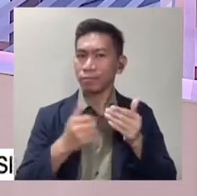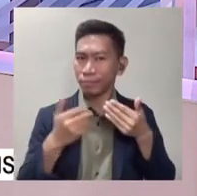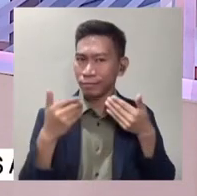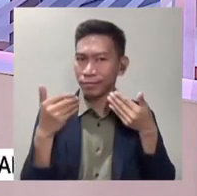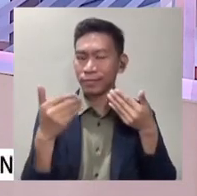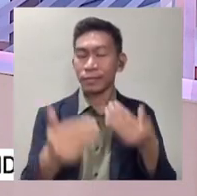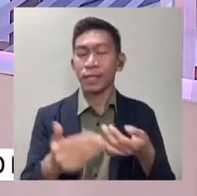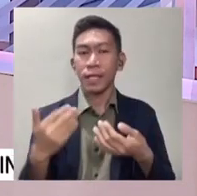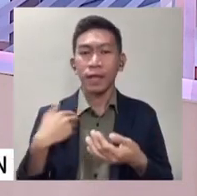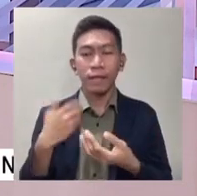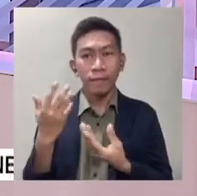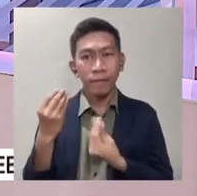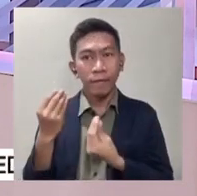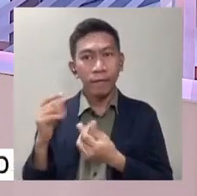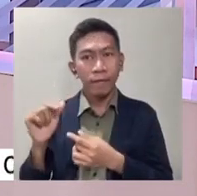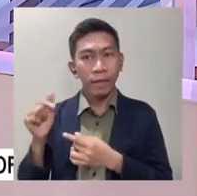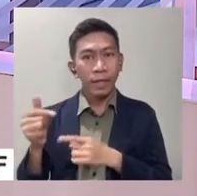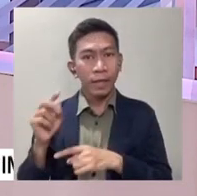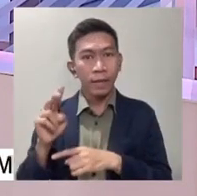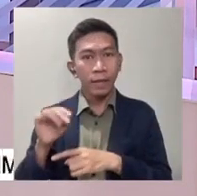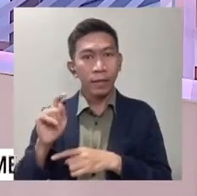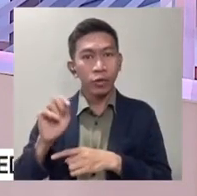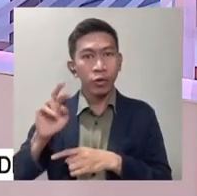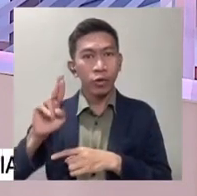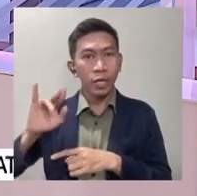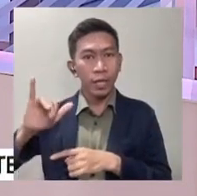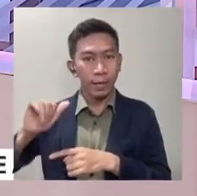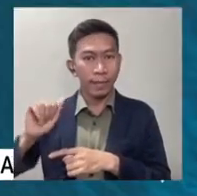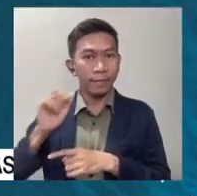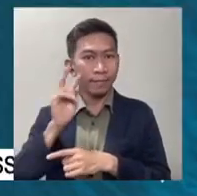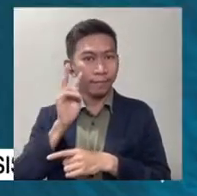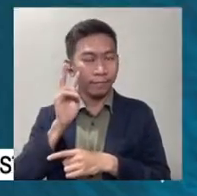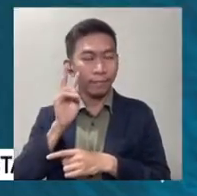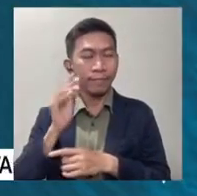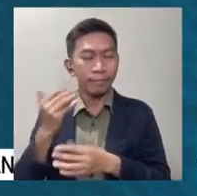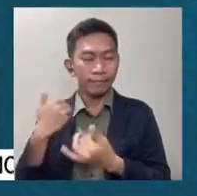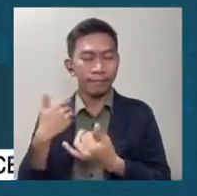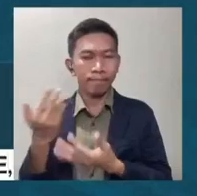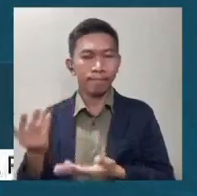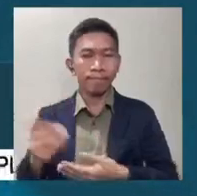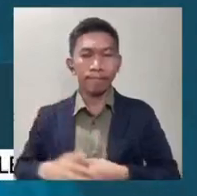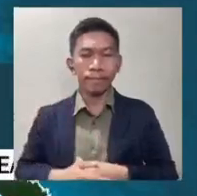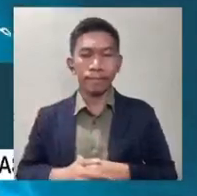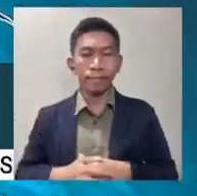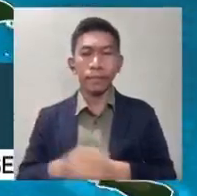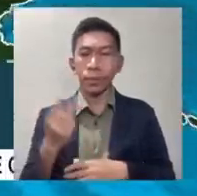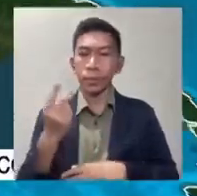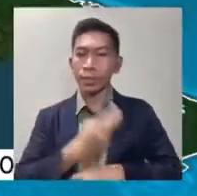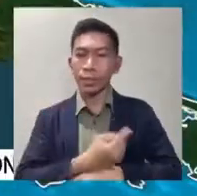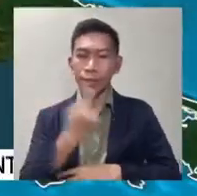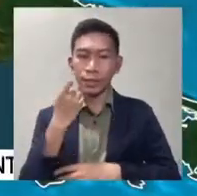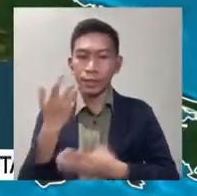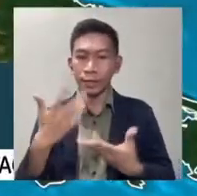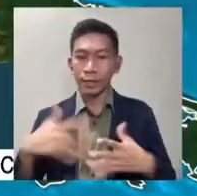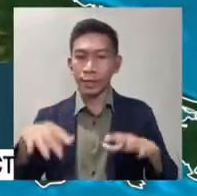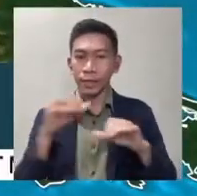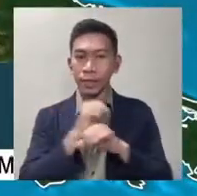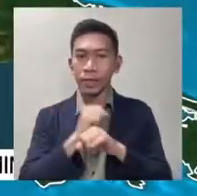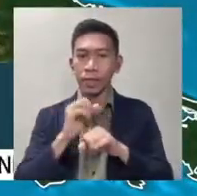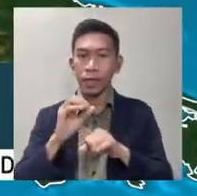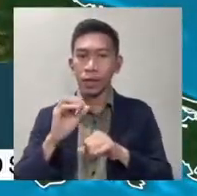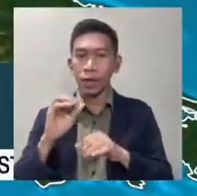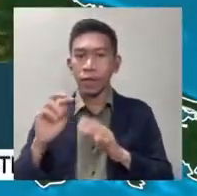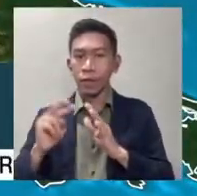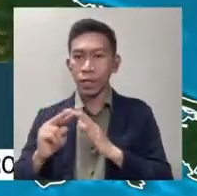joins us to tell us why. Victoria, go ahead. That's correct, Carmina. 2 days after the October 30 Village and Youth Council